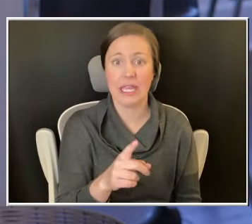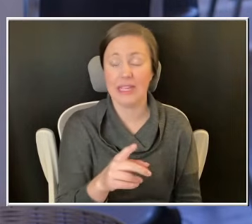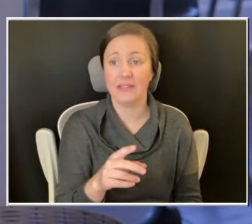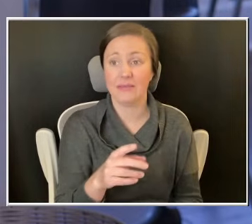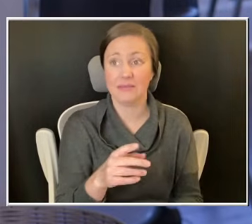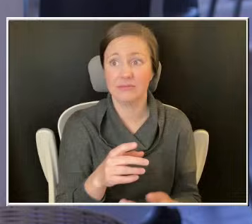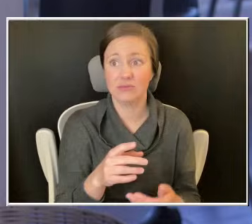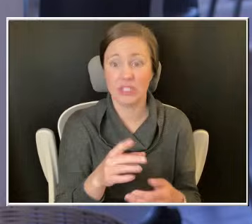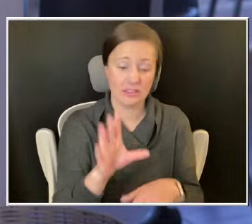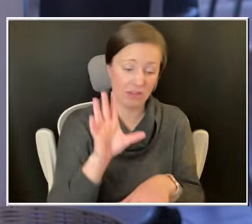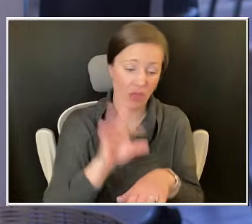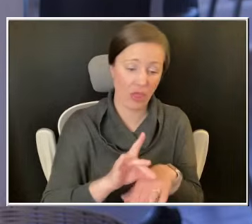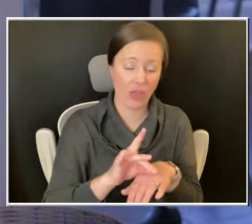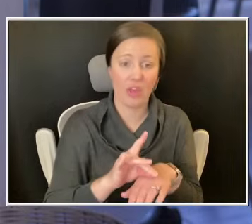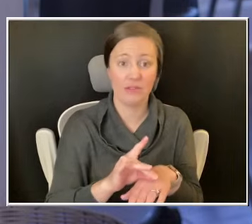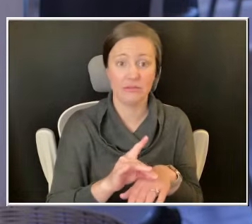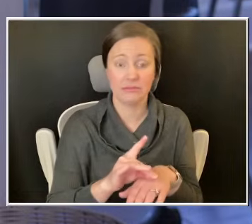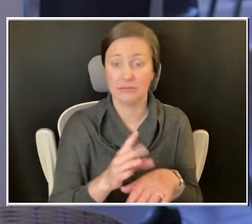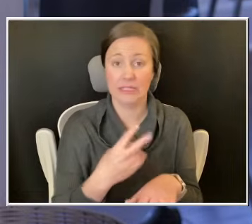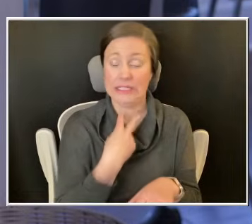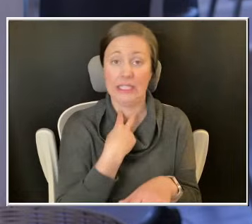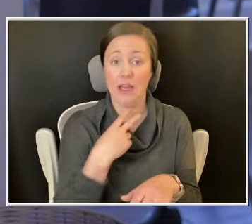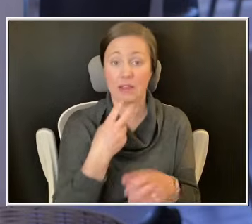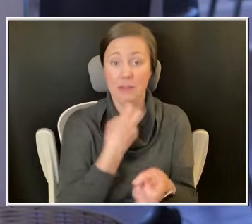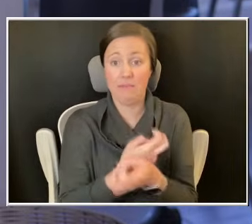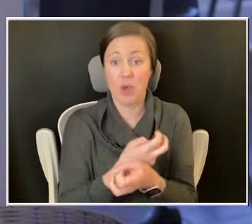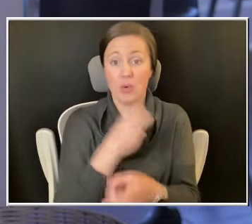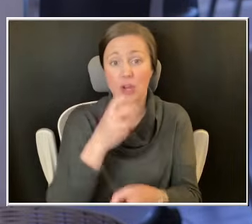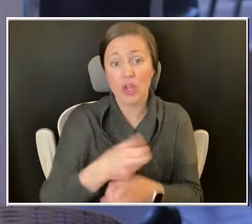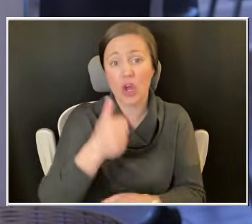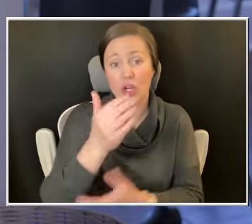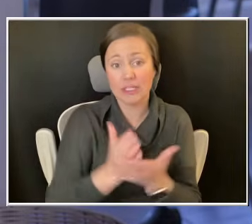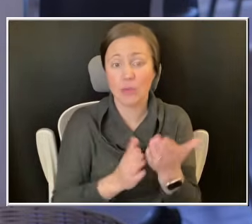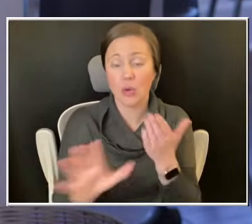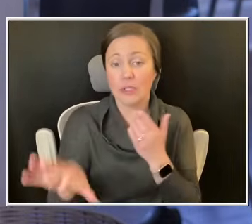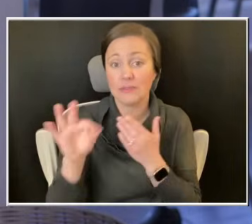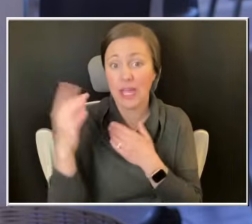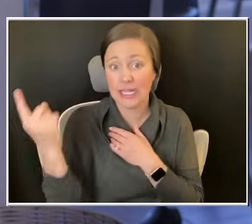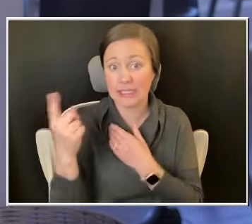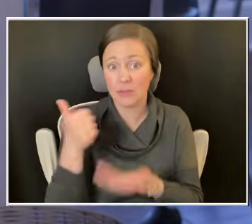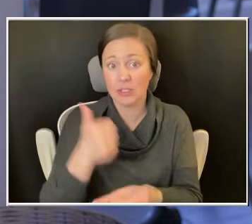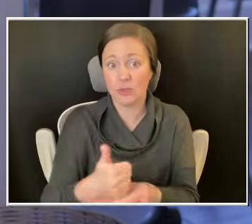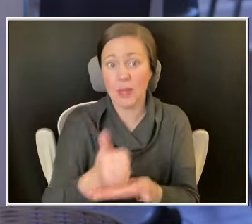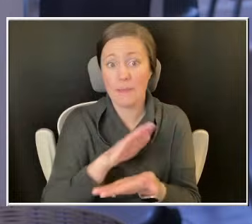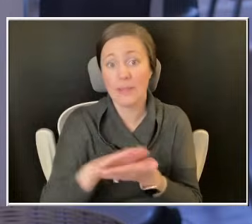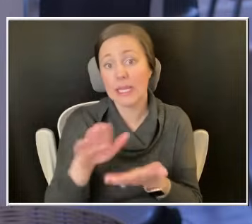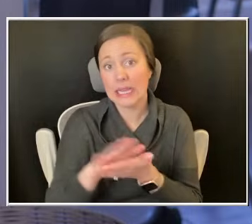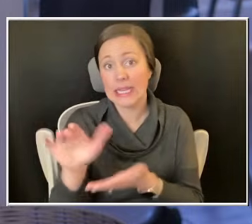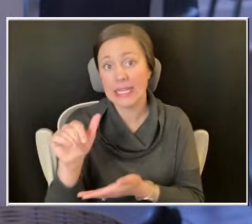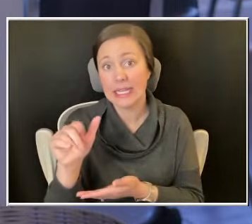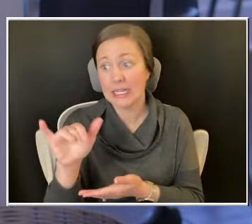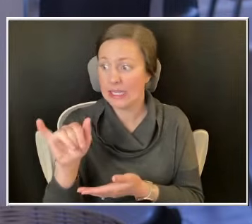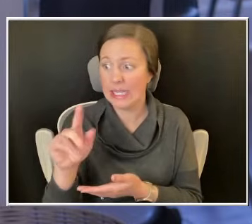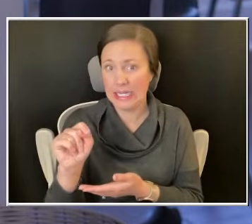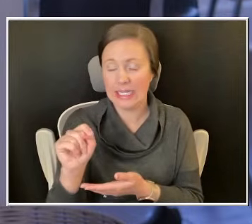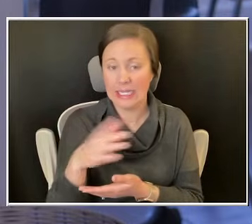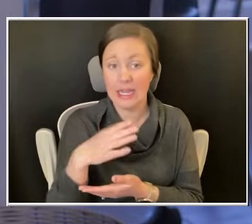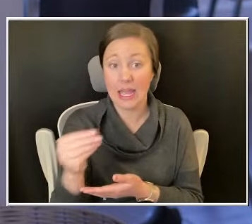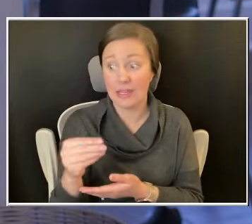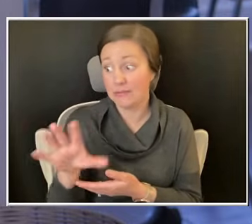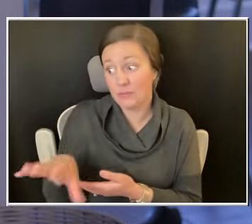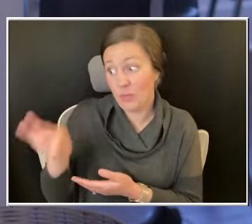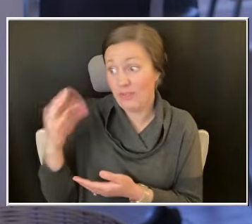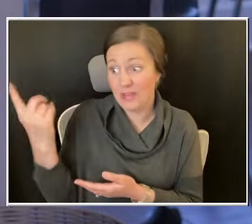bone. The hardest part was finding someone to help clean it. But we did,